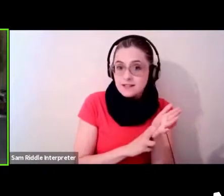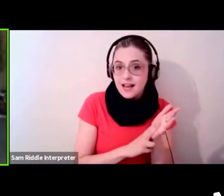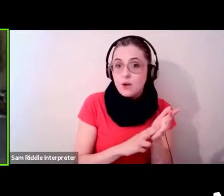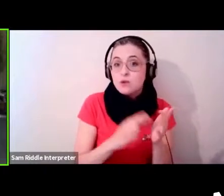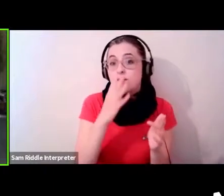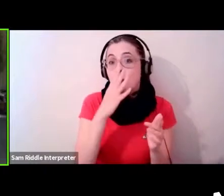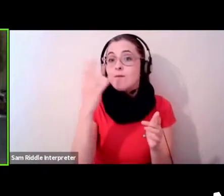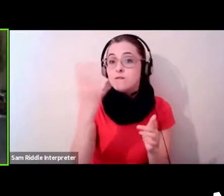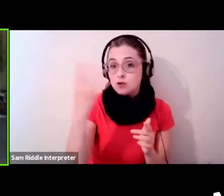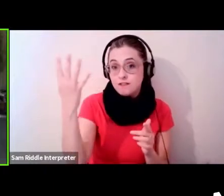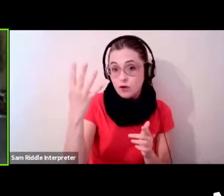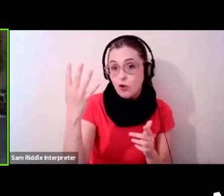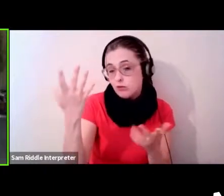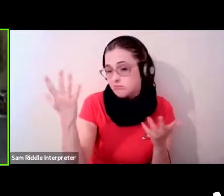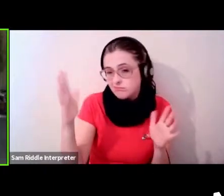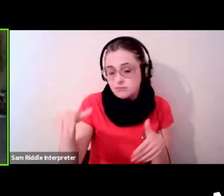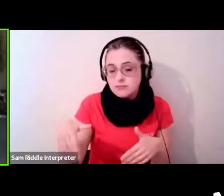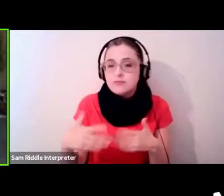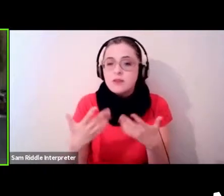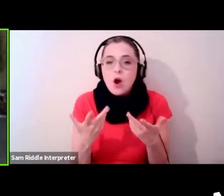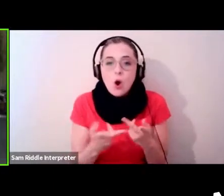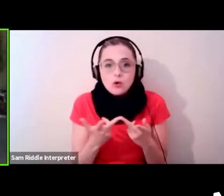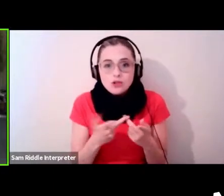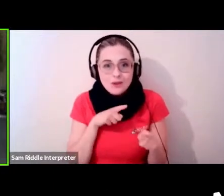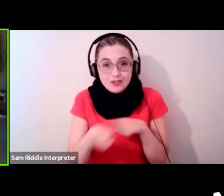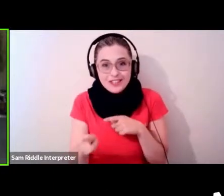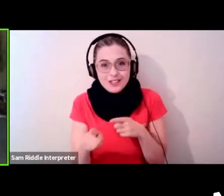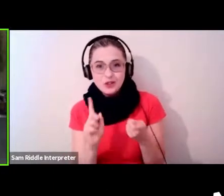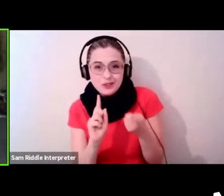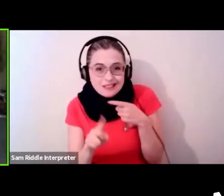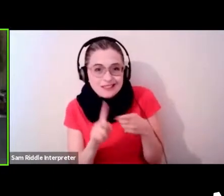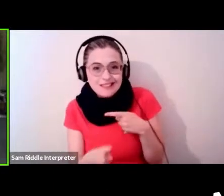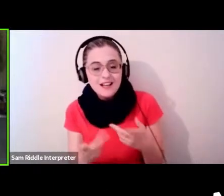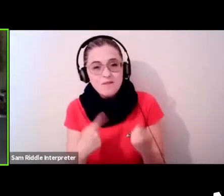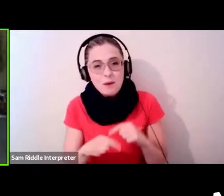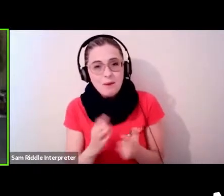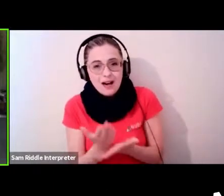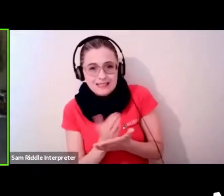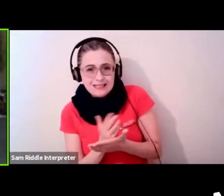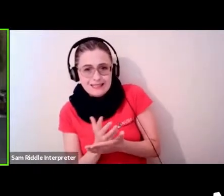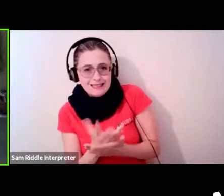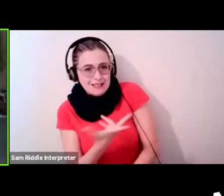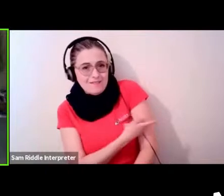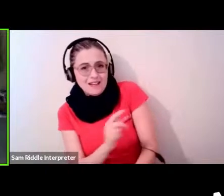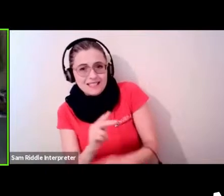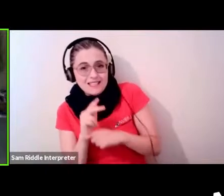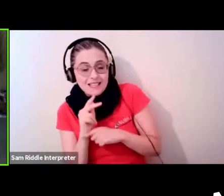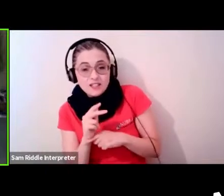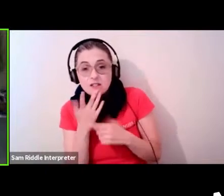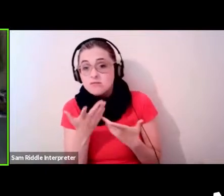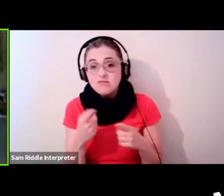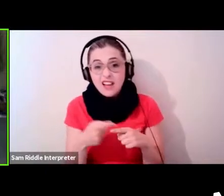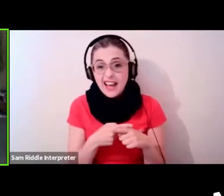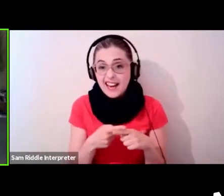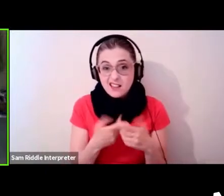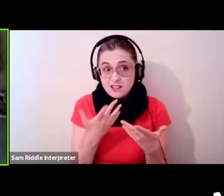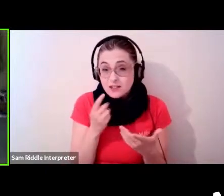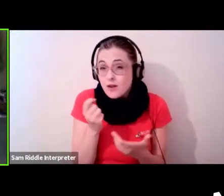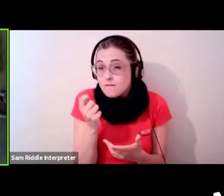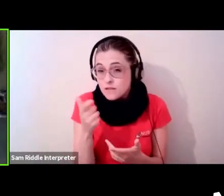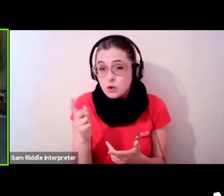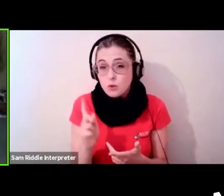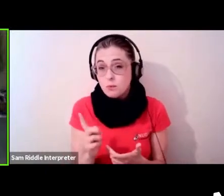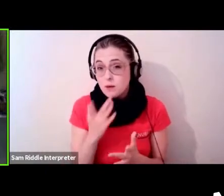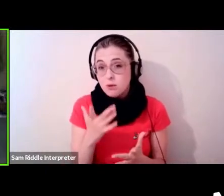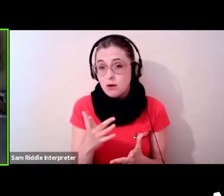deal with the bits of question about vaccine hesitancy, much lower in our country than in other countries. But we're